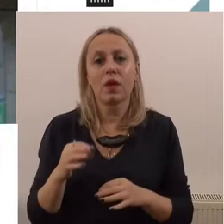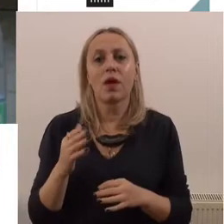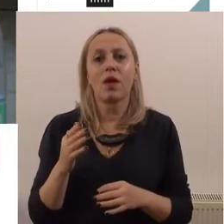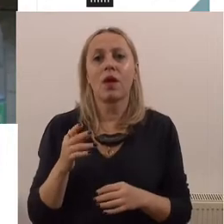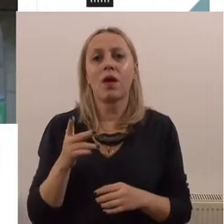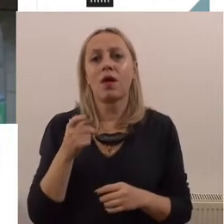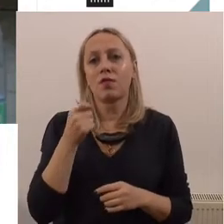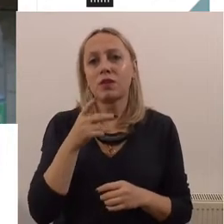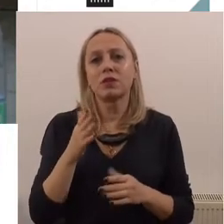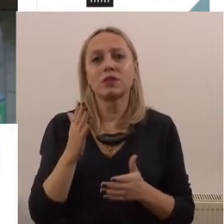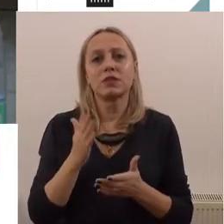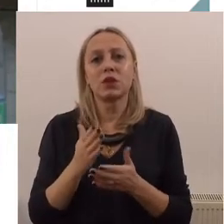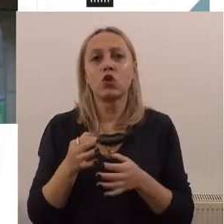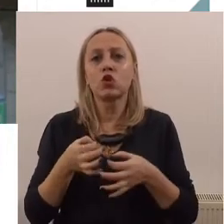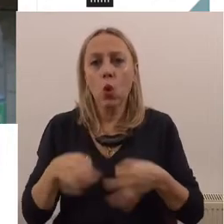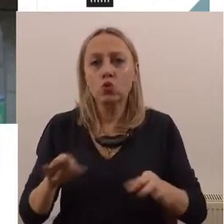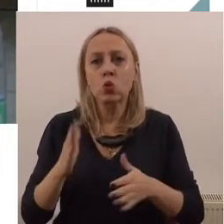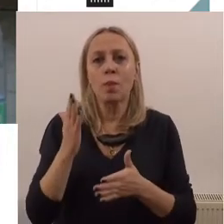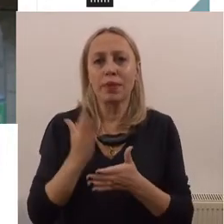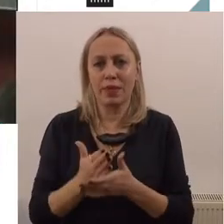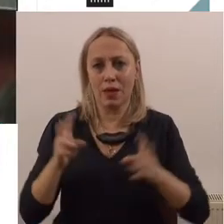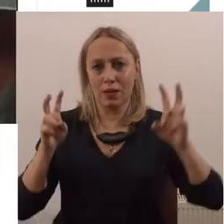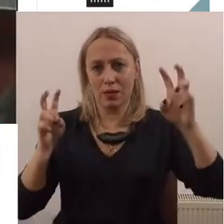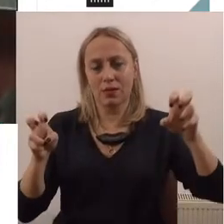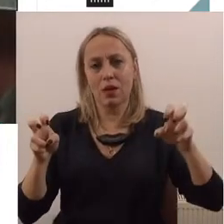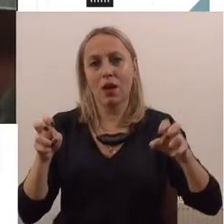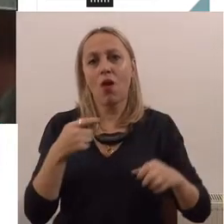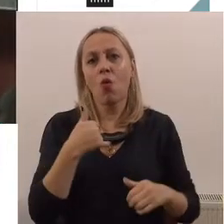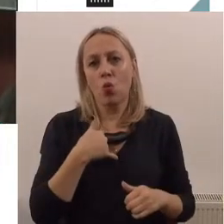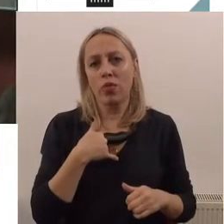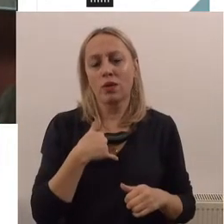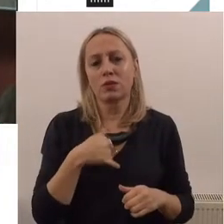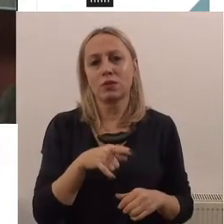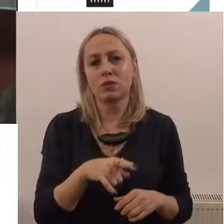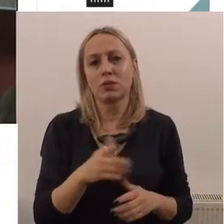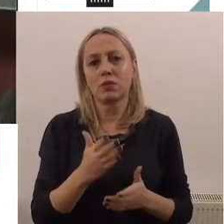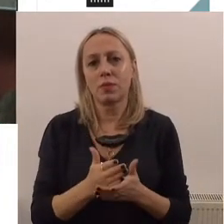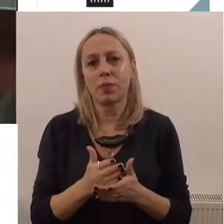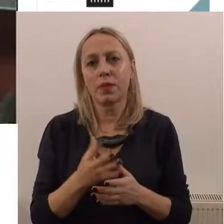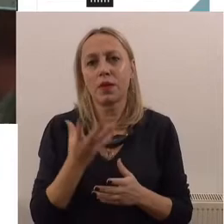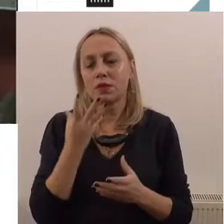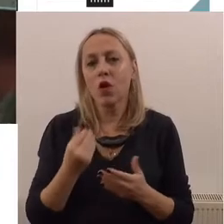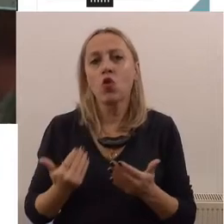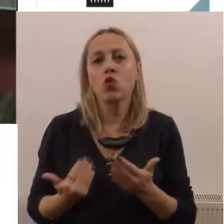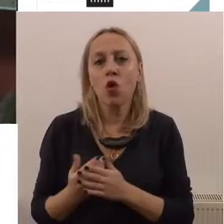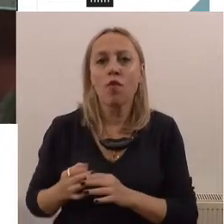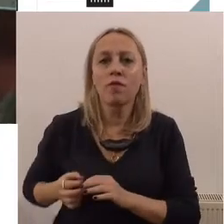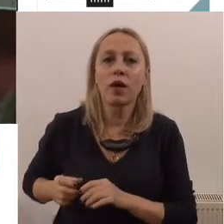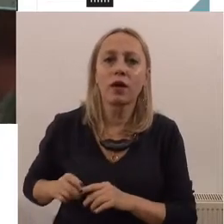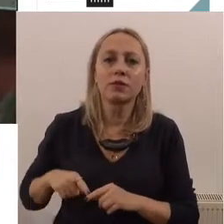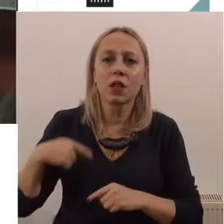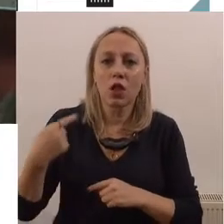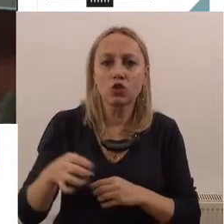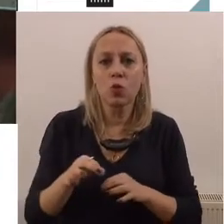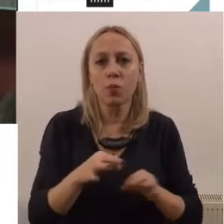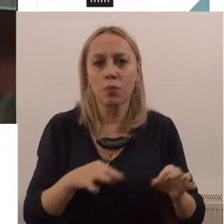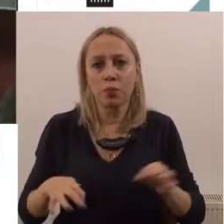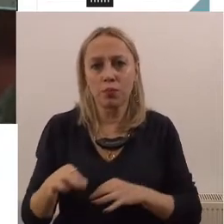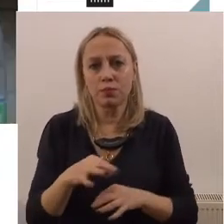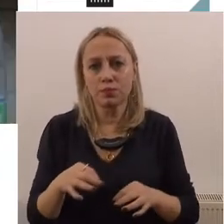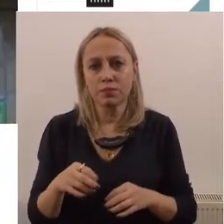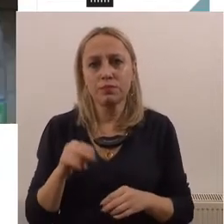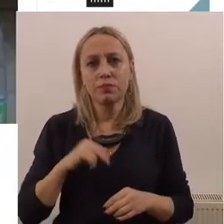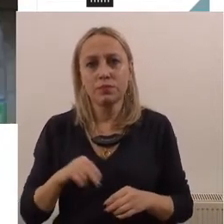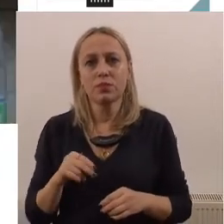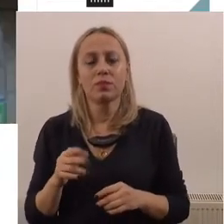regular basis. And so this led to